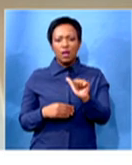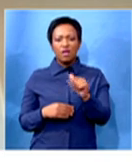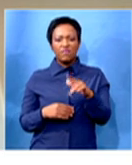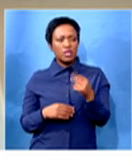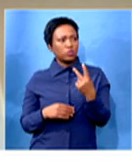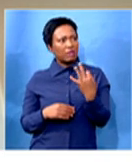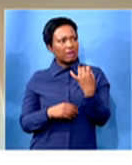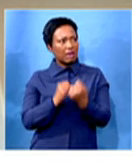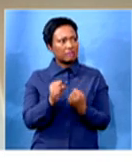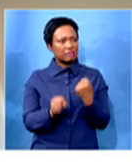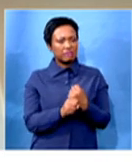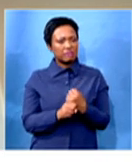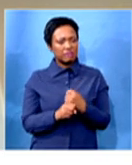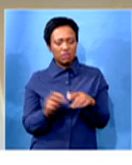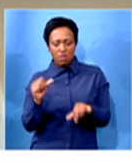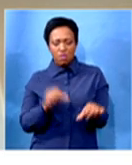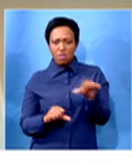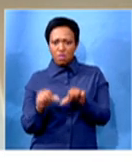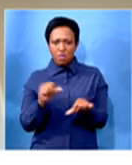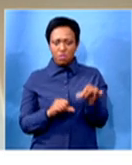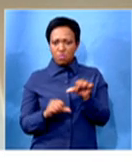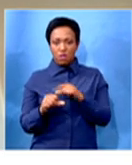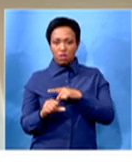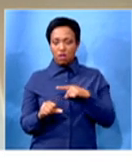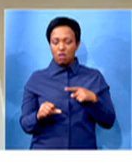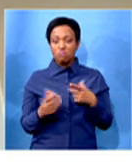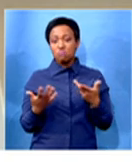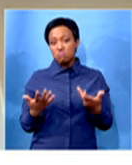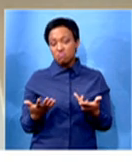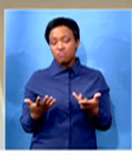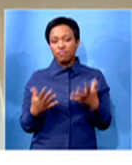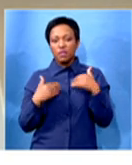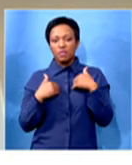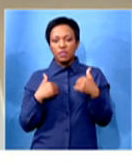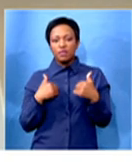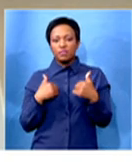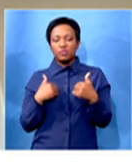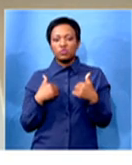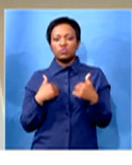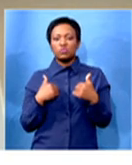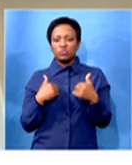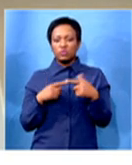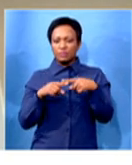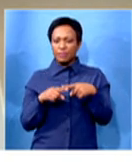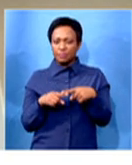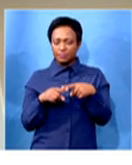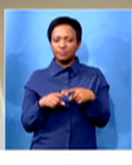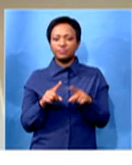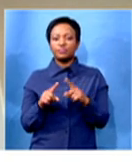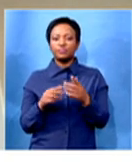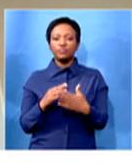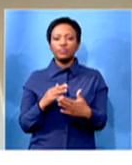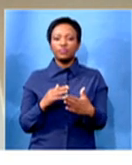time. So I think it depends a little bit on the pathogen, and a lot on